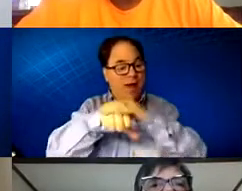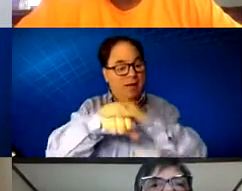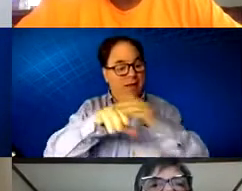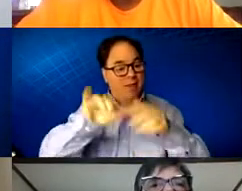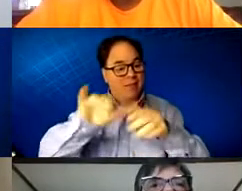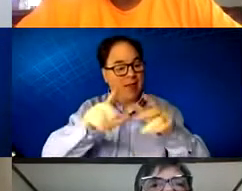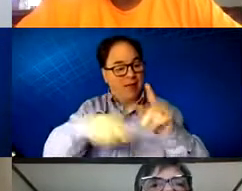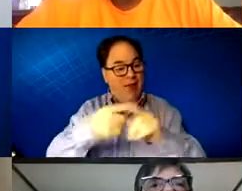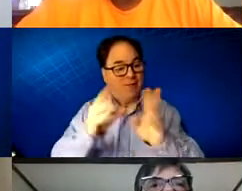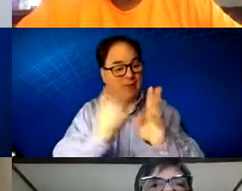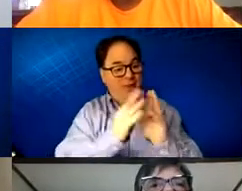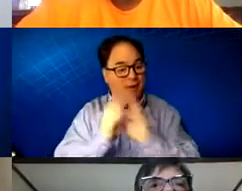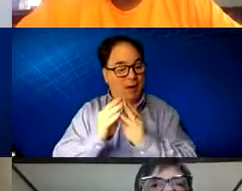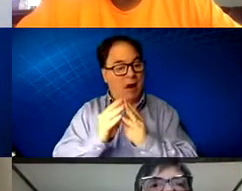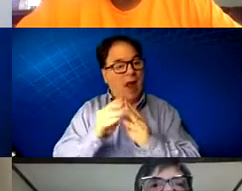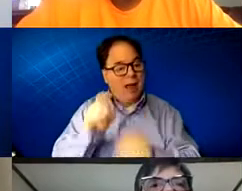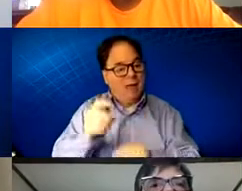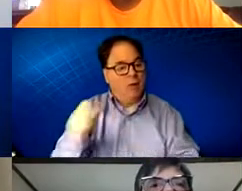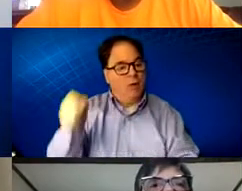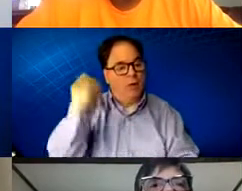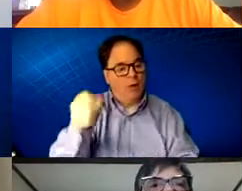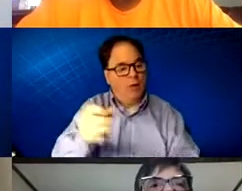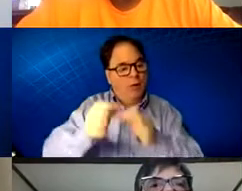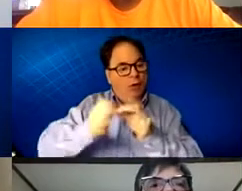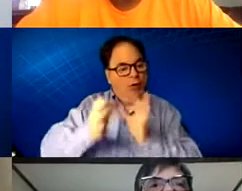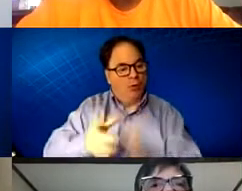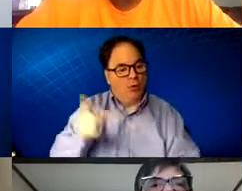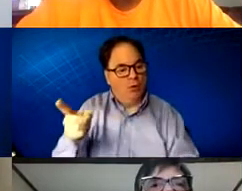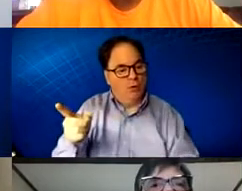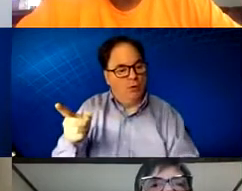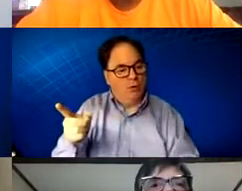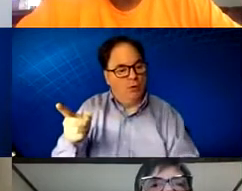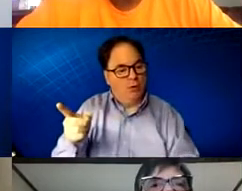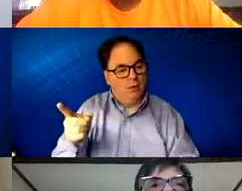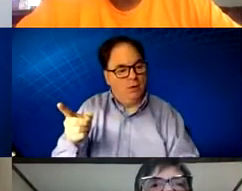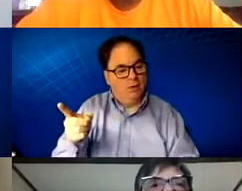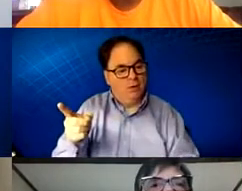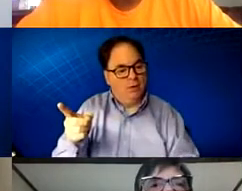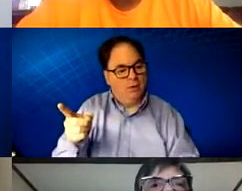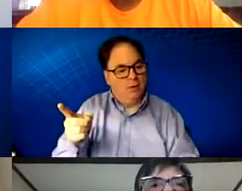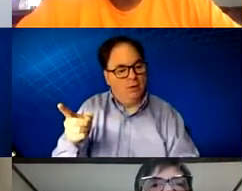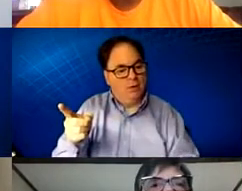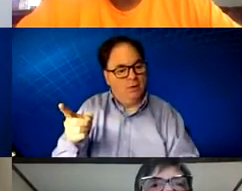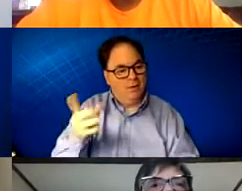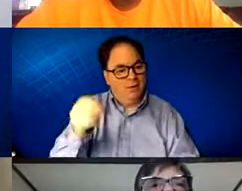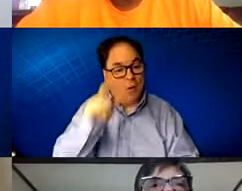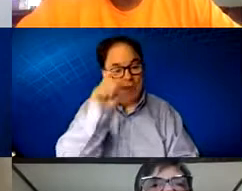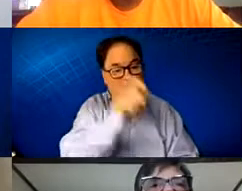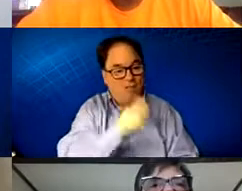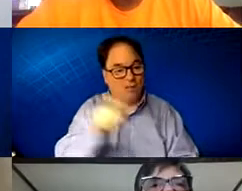The problem for me in terms of accessibility with that kind of meeting is I need an interpreter.